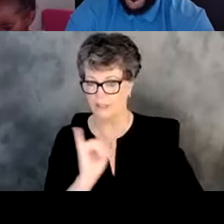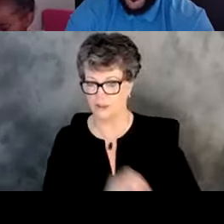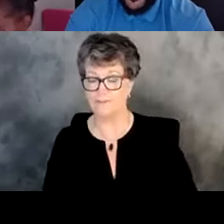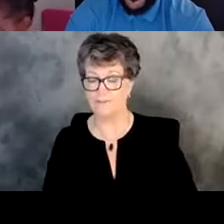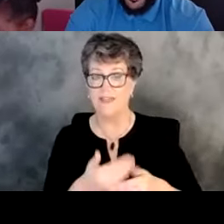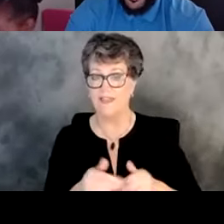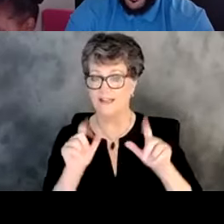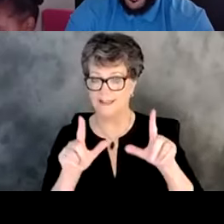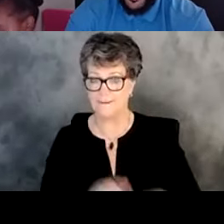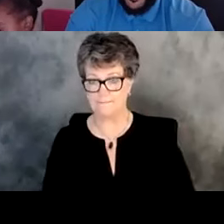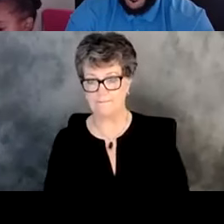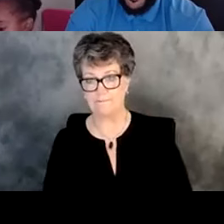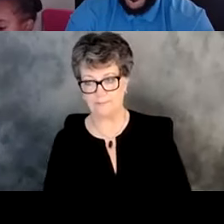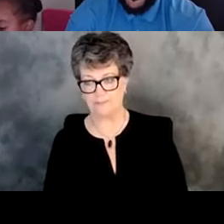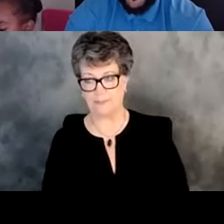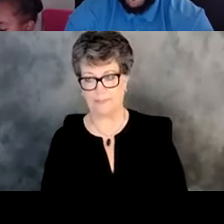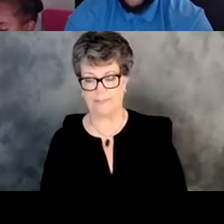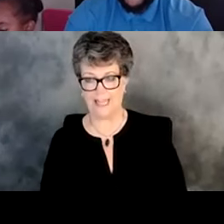slide.